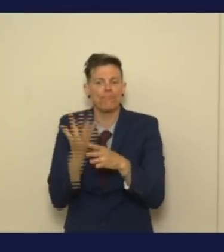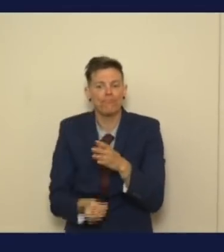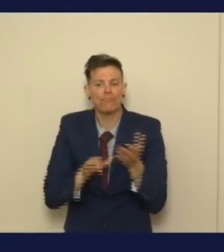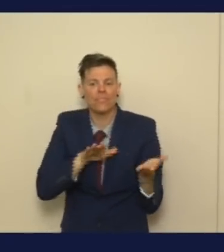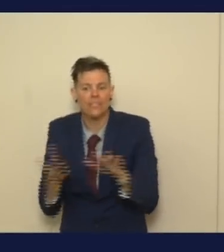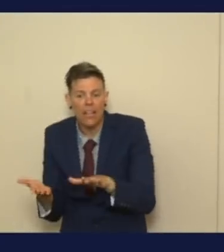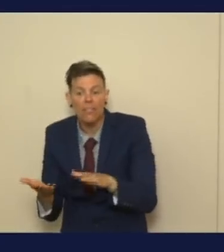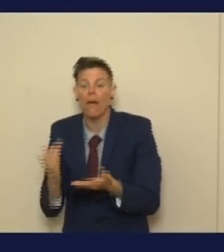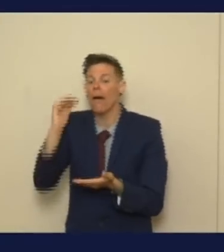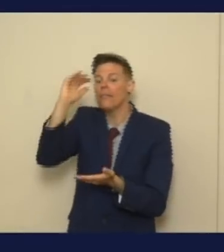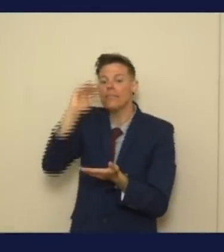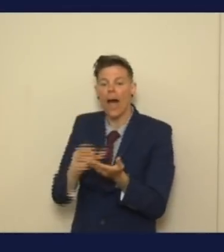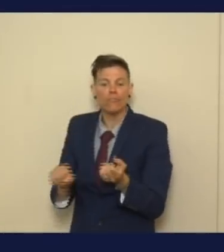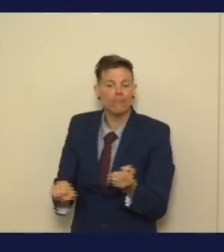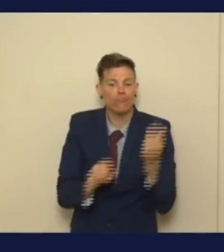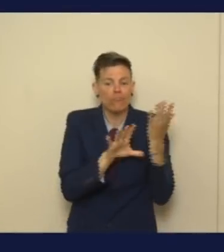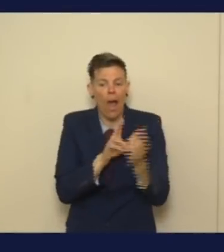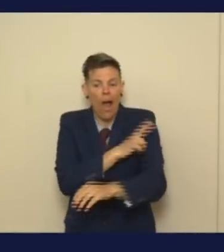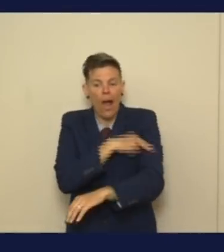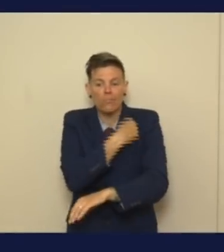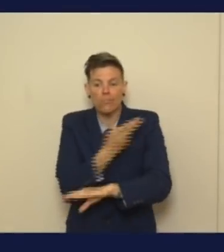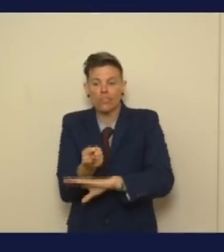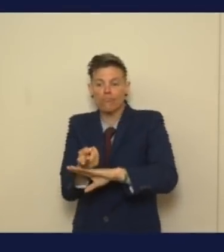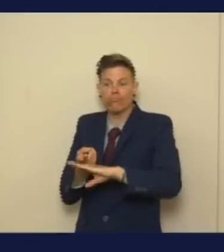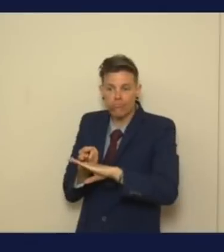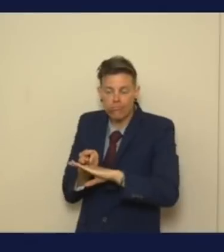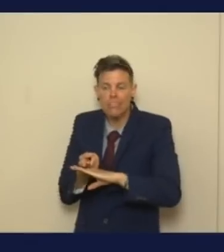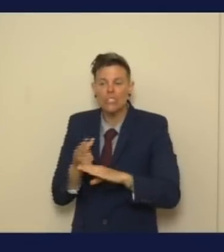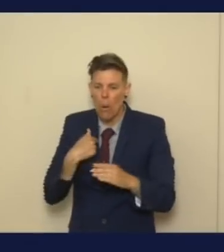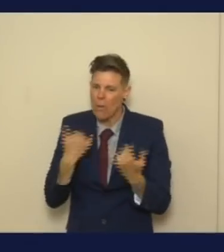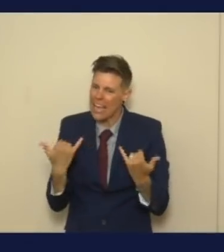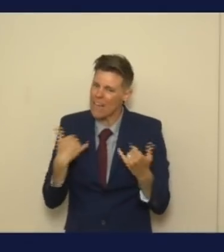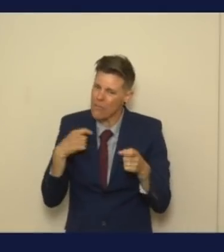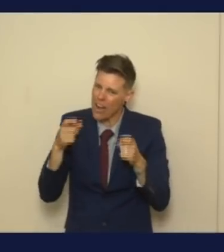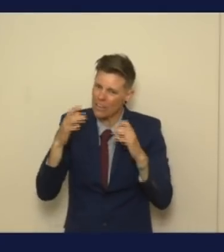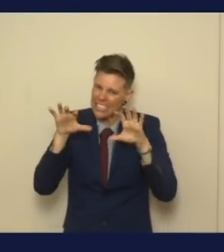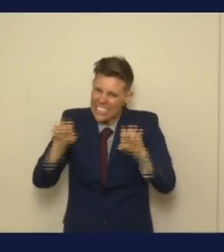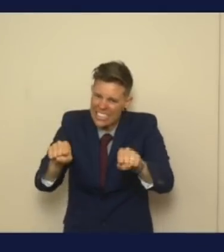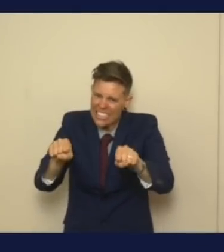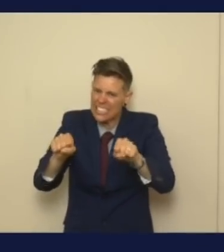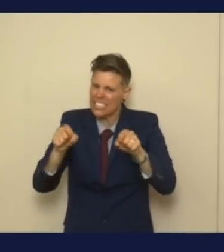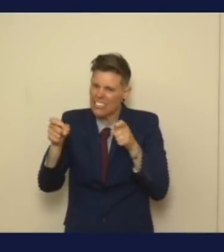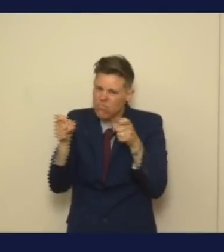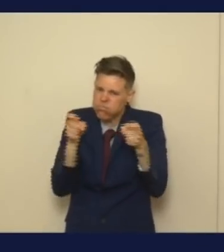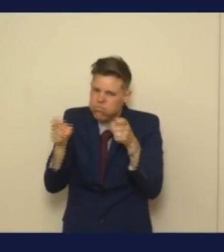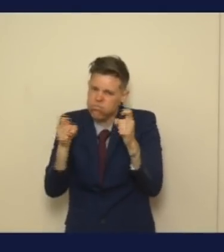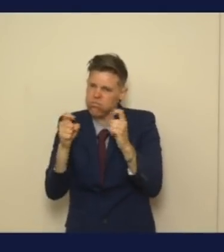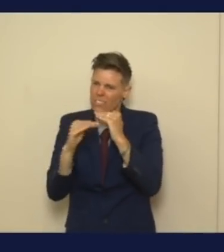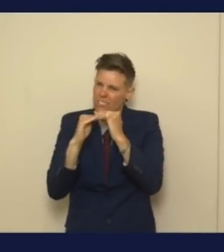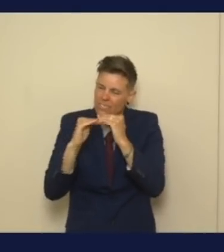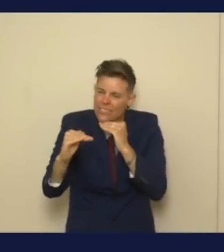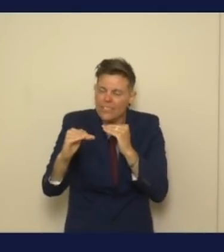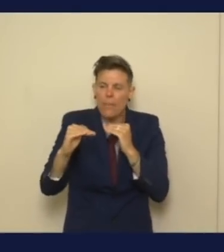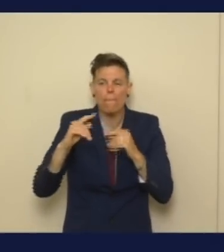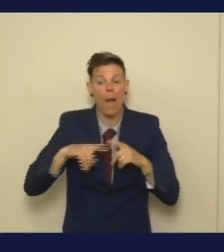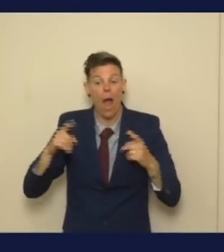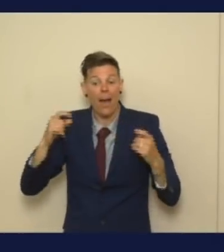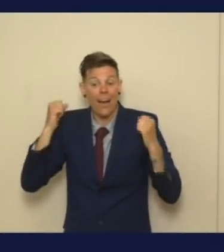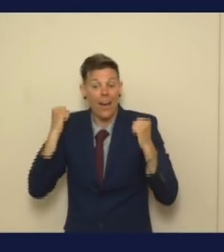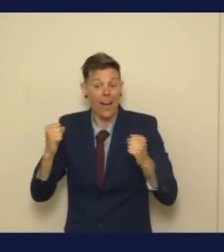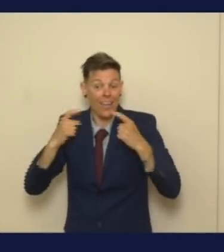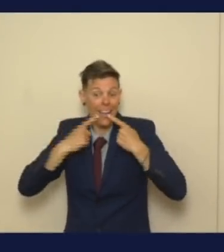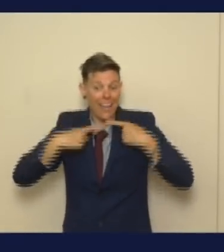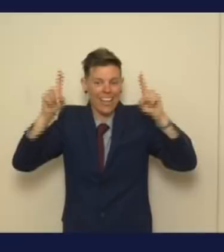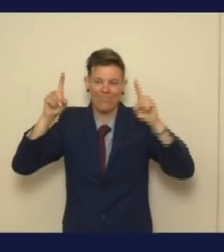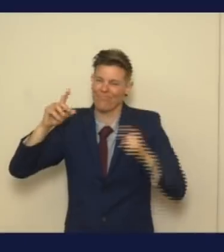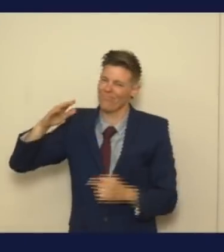we are clearly not there, while that's not enough data to tell you what's going to happen over the next several